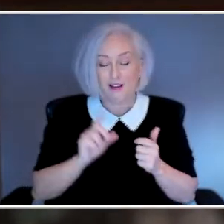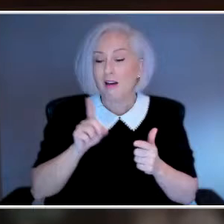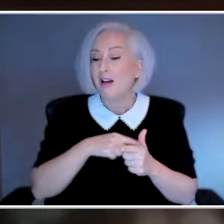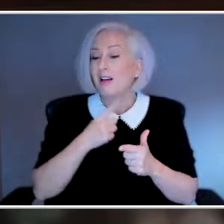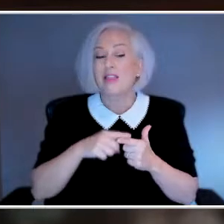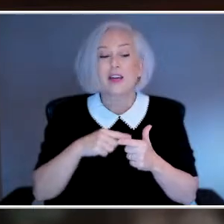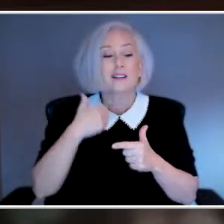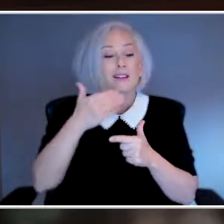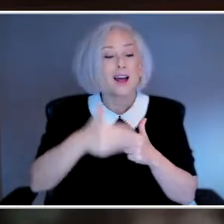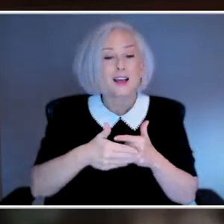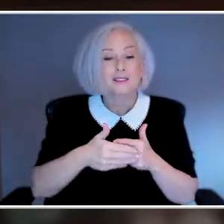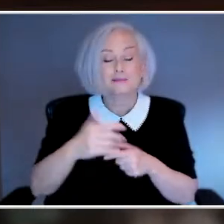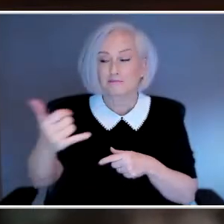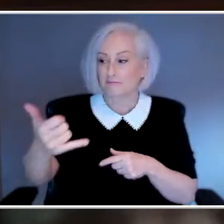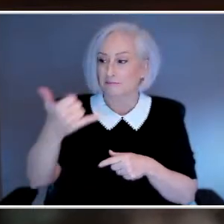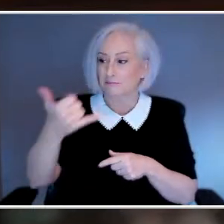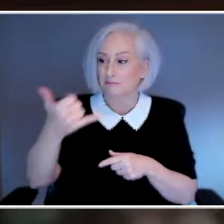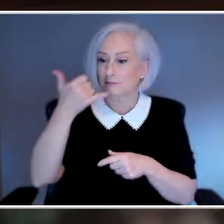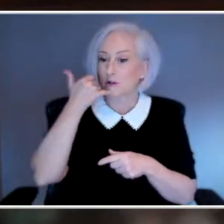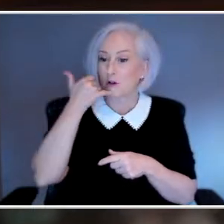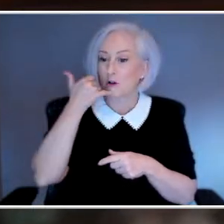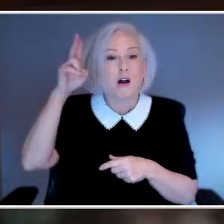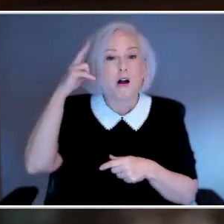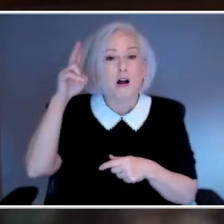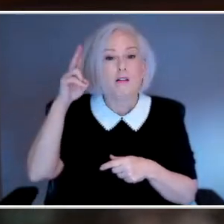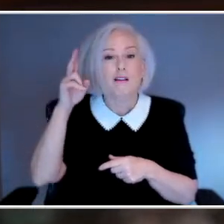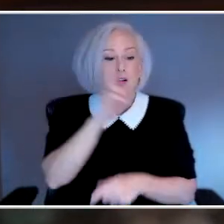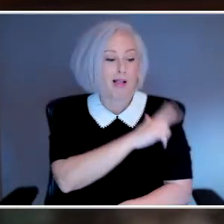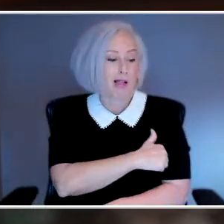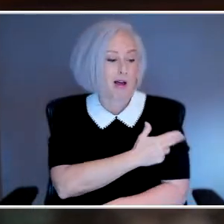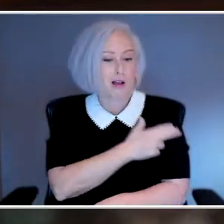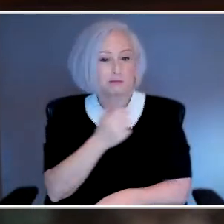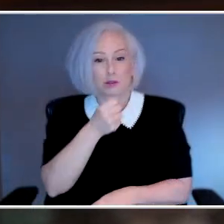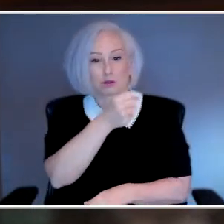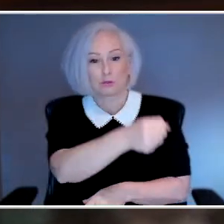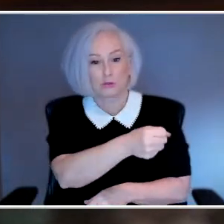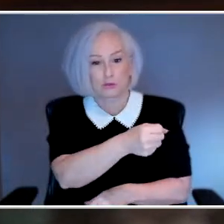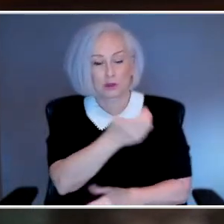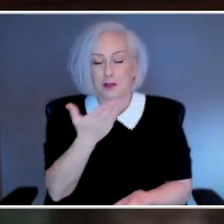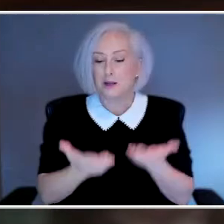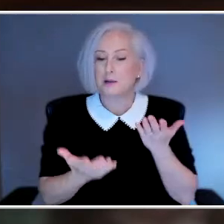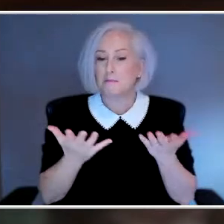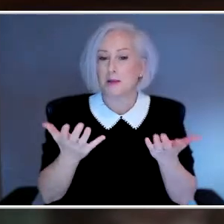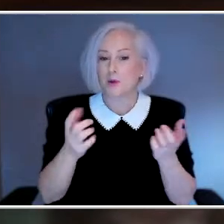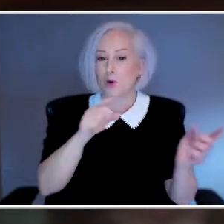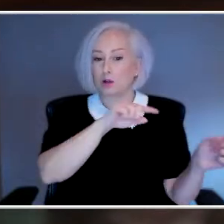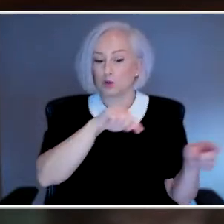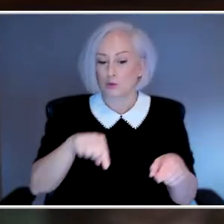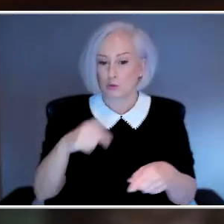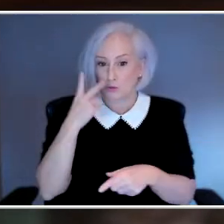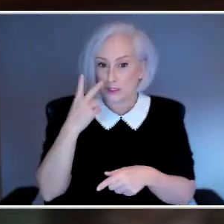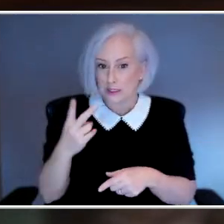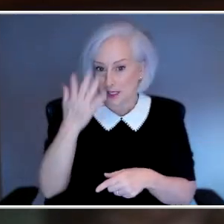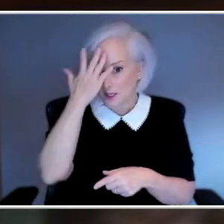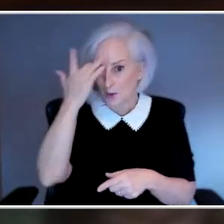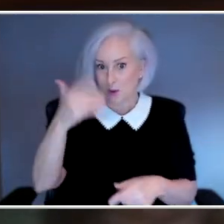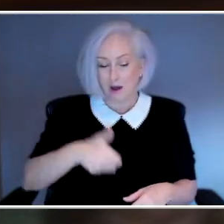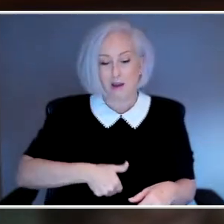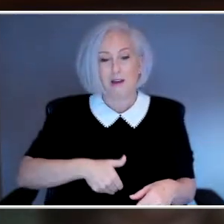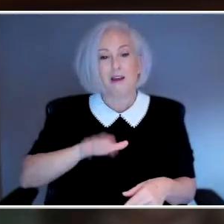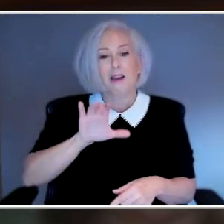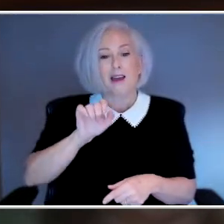might want to come see him. He has cancer, same kind as your mom. Come say your